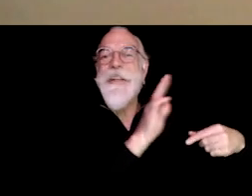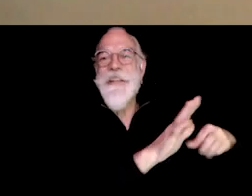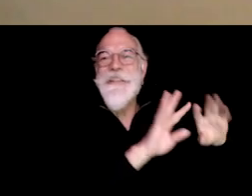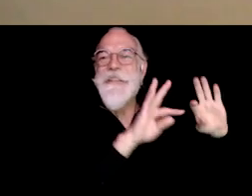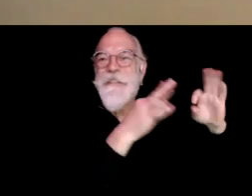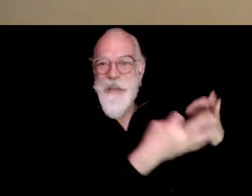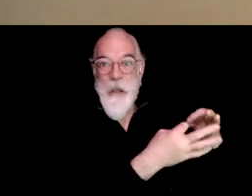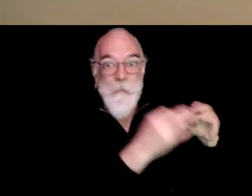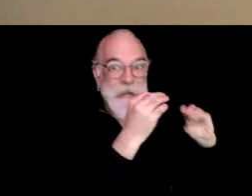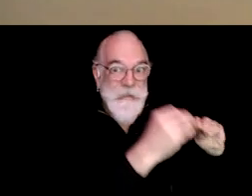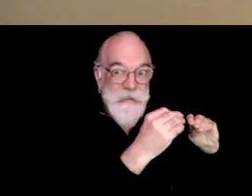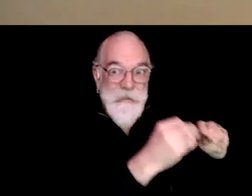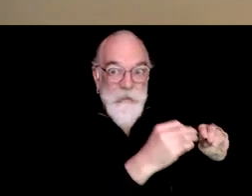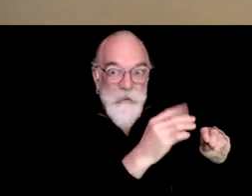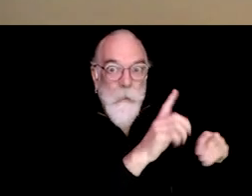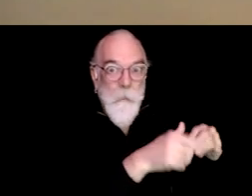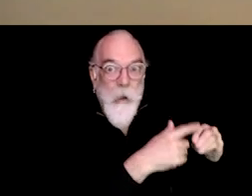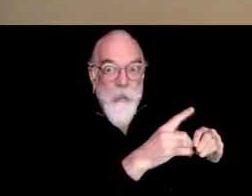the